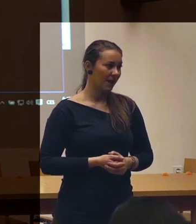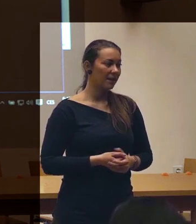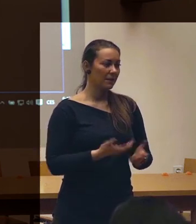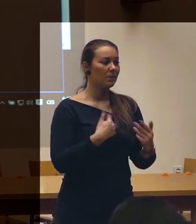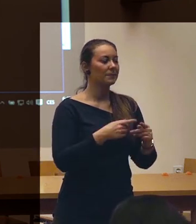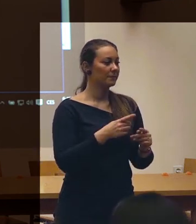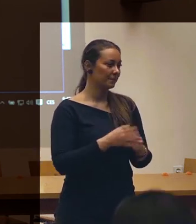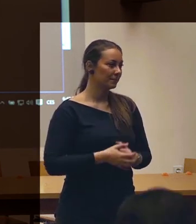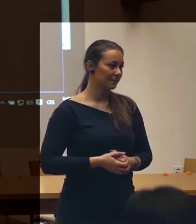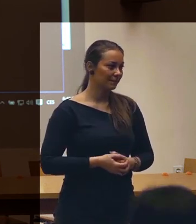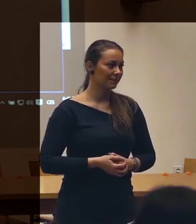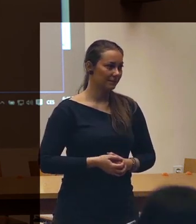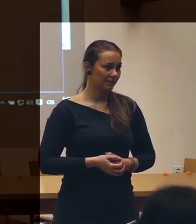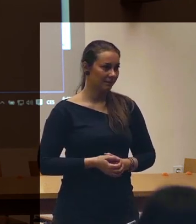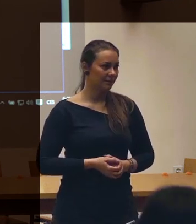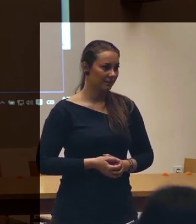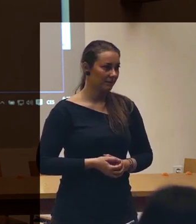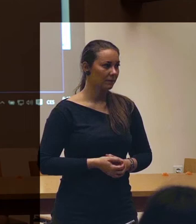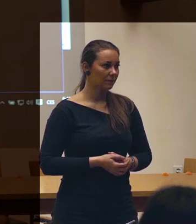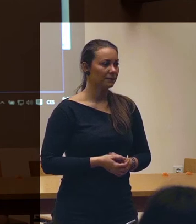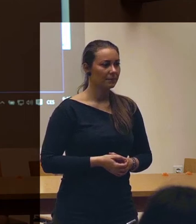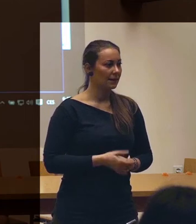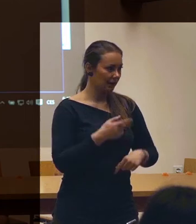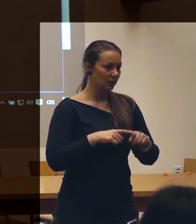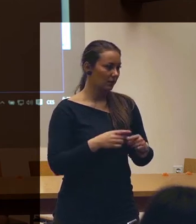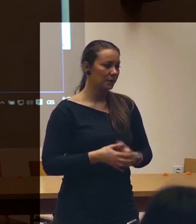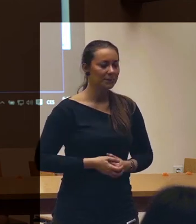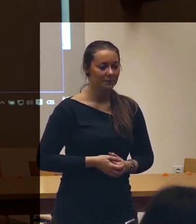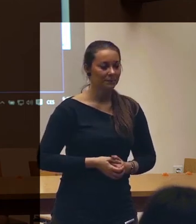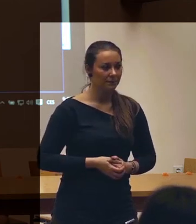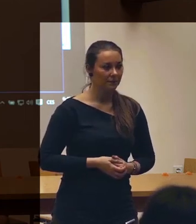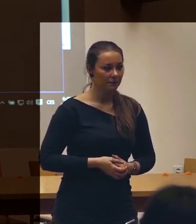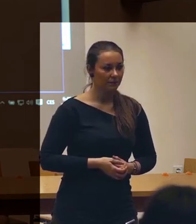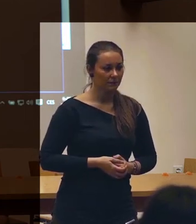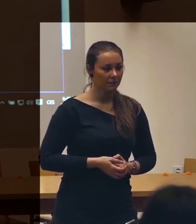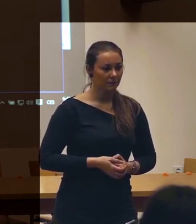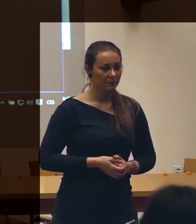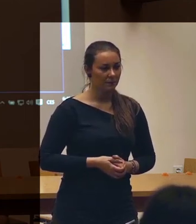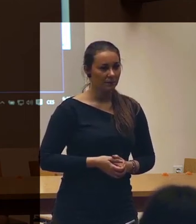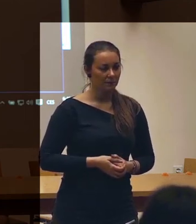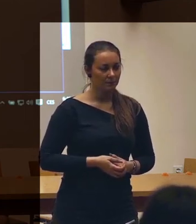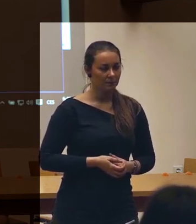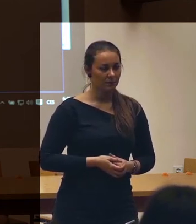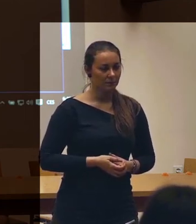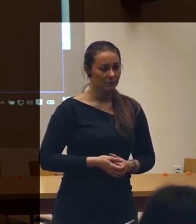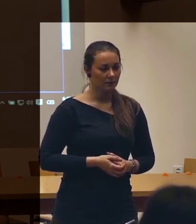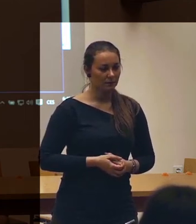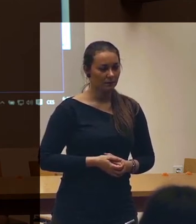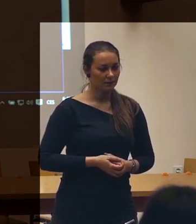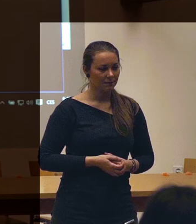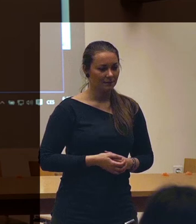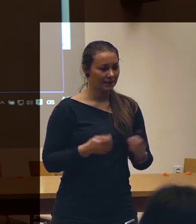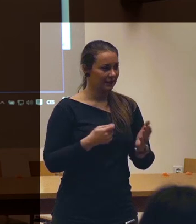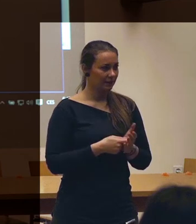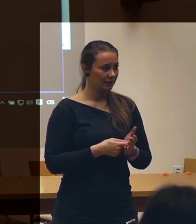we've done it. We need to populate, and we need to change the disability